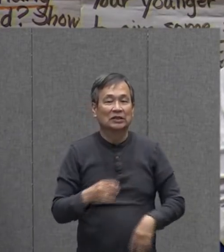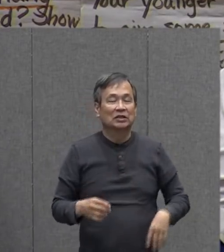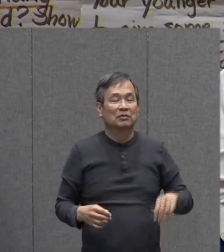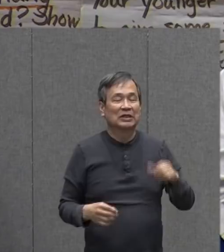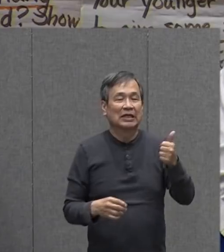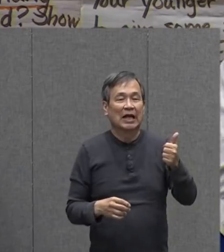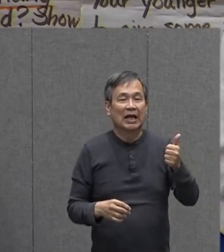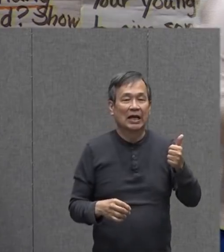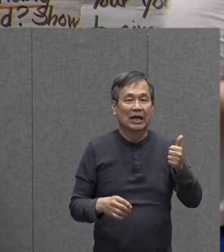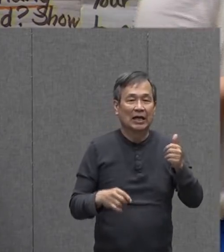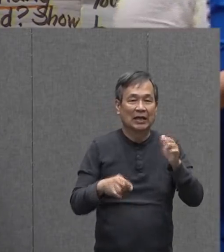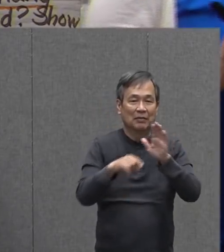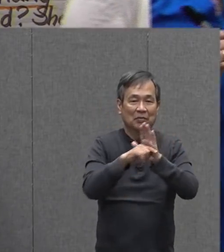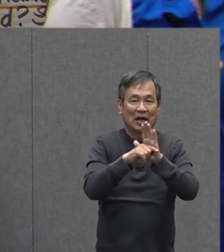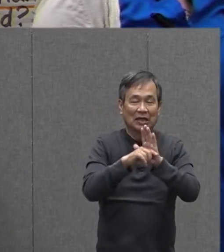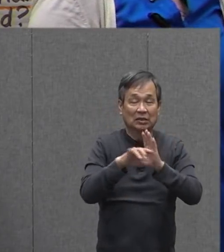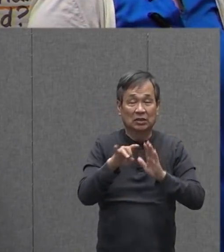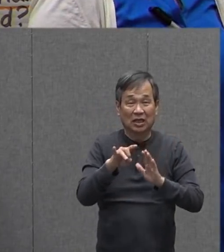multiply by 0?